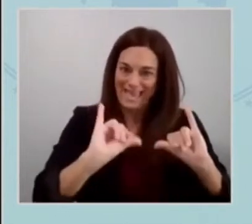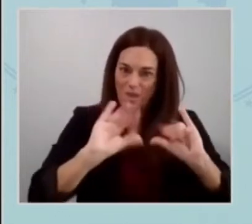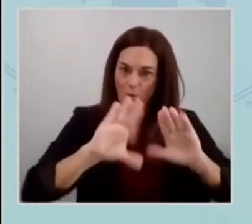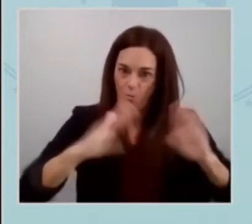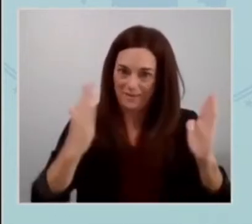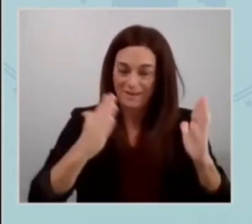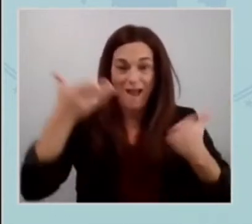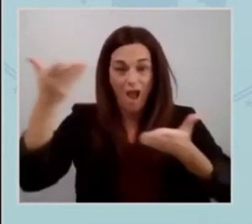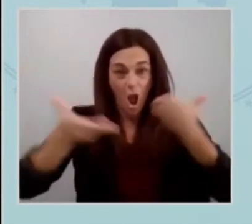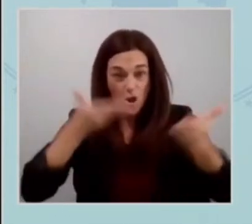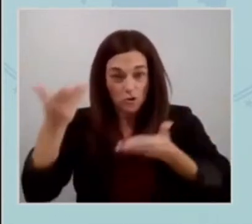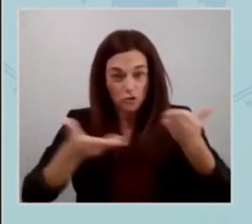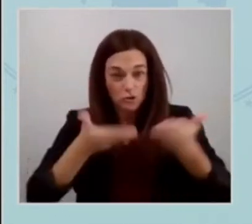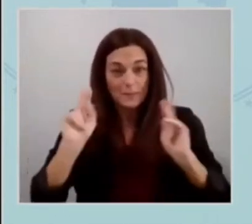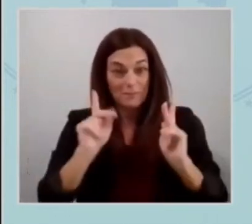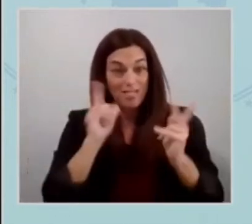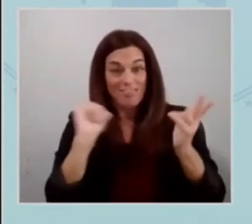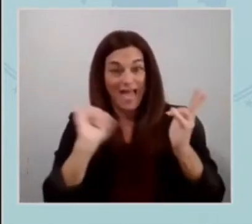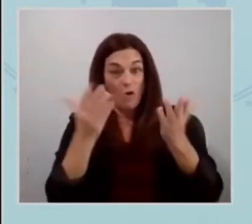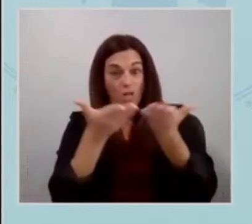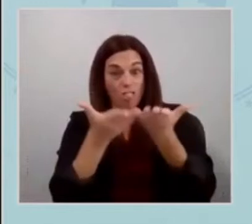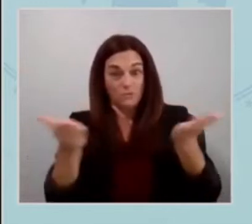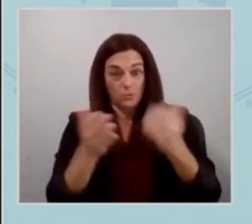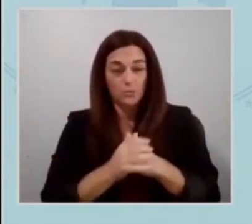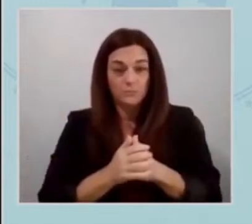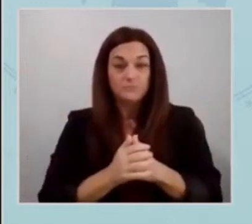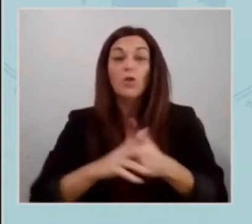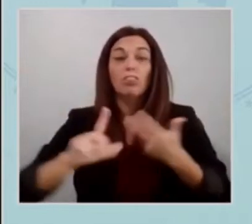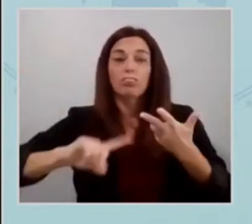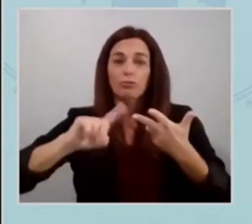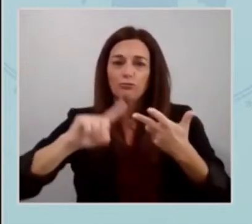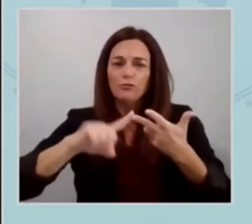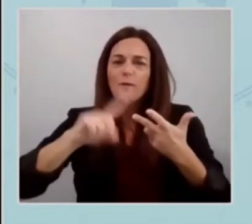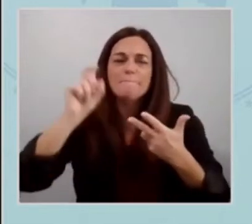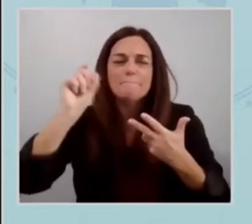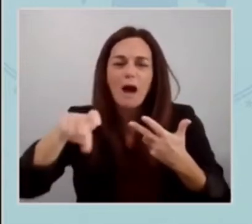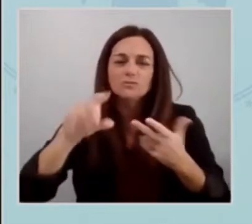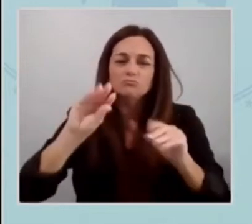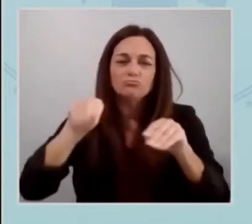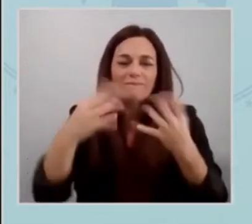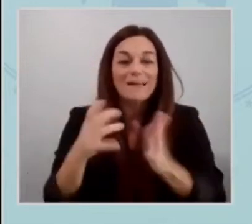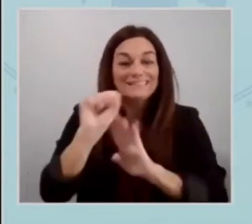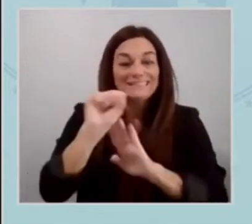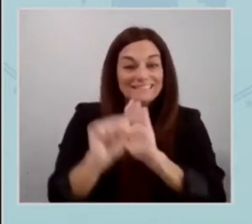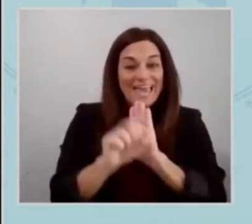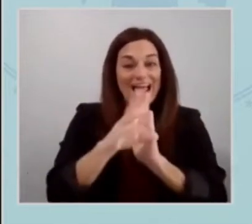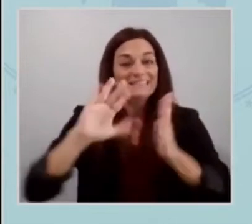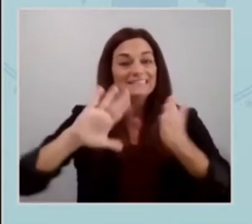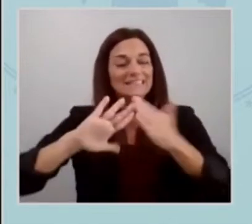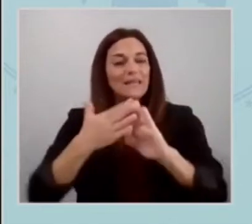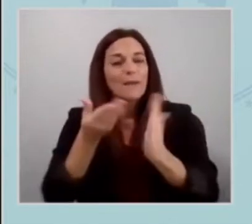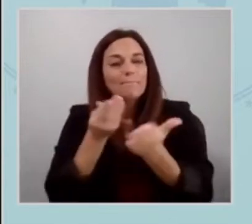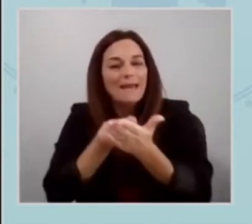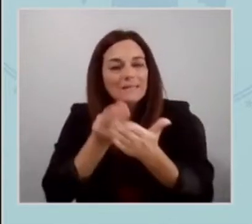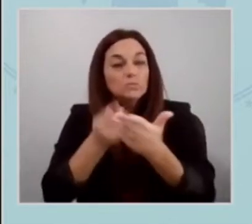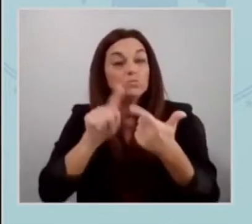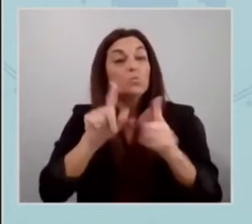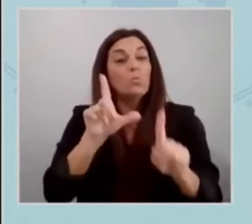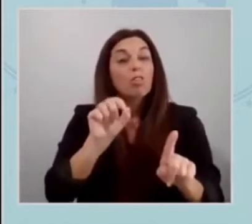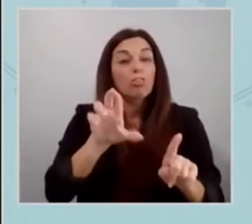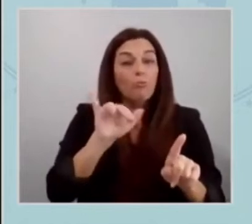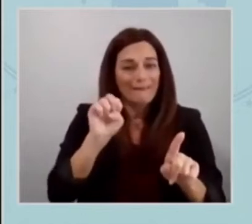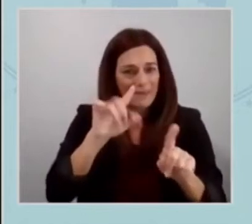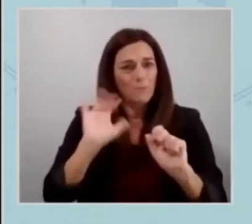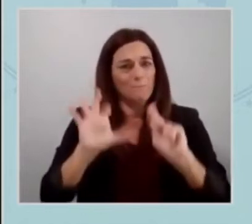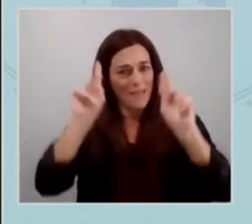And that will help businesses stay open, hire workers, and like all of you. Thirdly, we have to provide